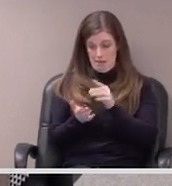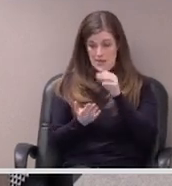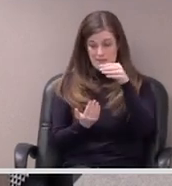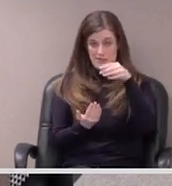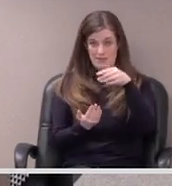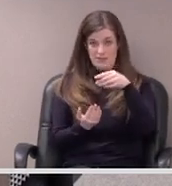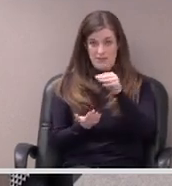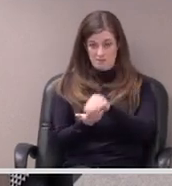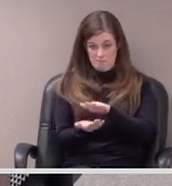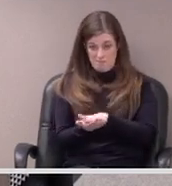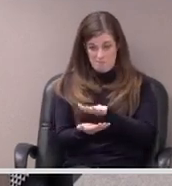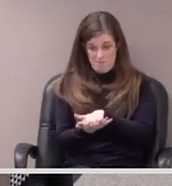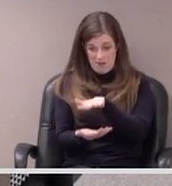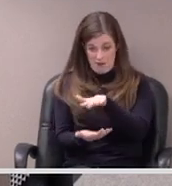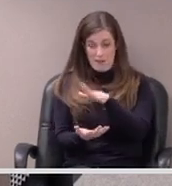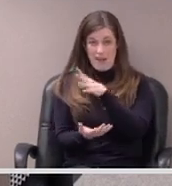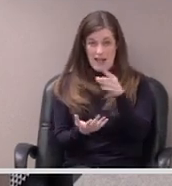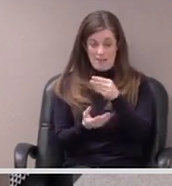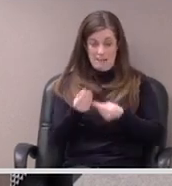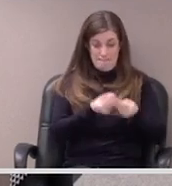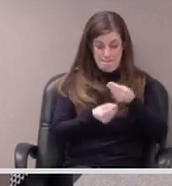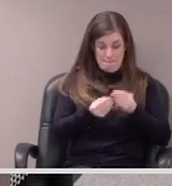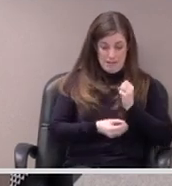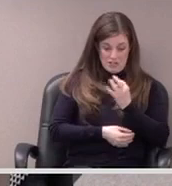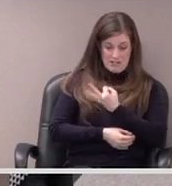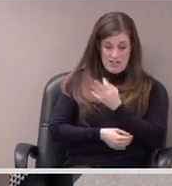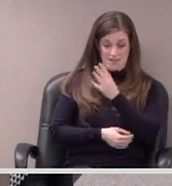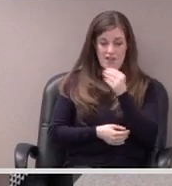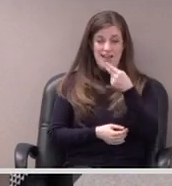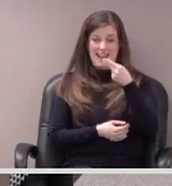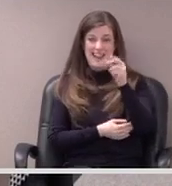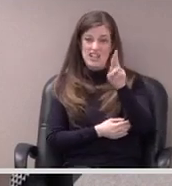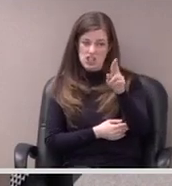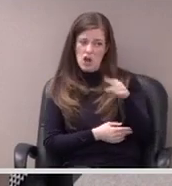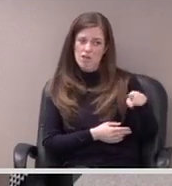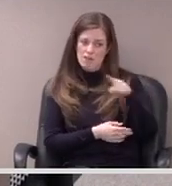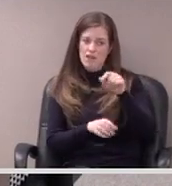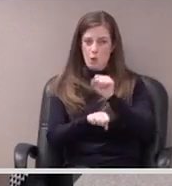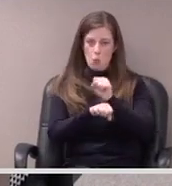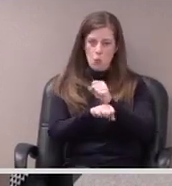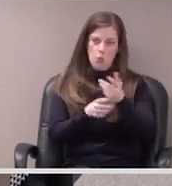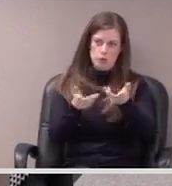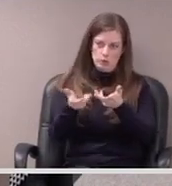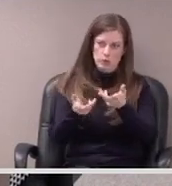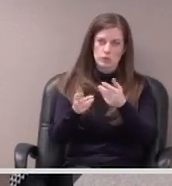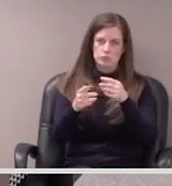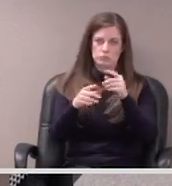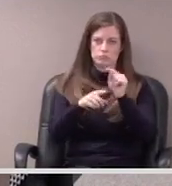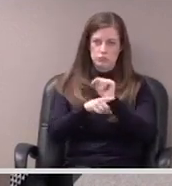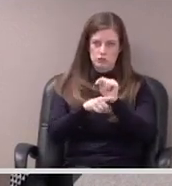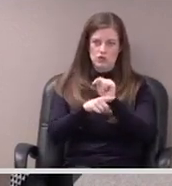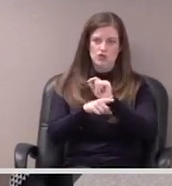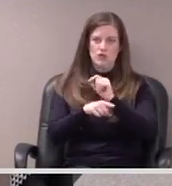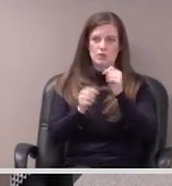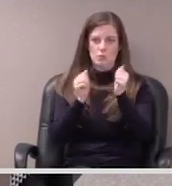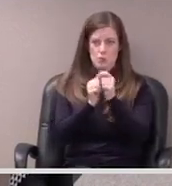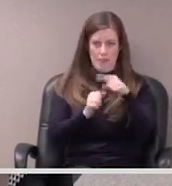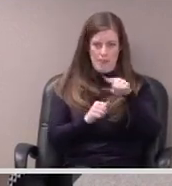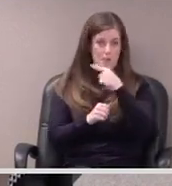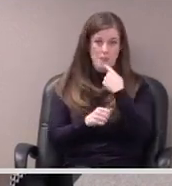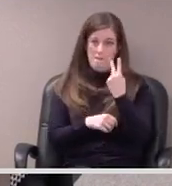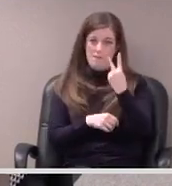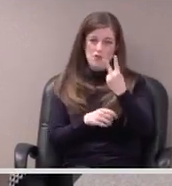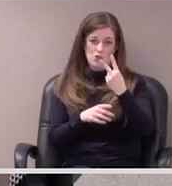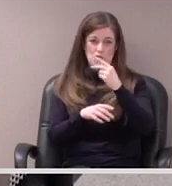the budget staff and HR actually have work sessions with them, and we have two in February already scheduled.